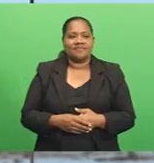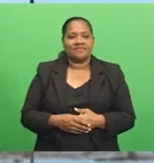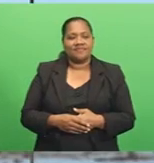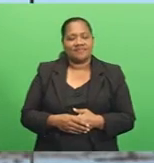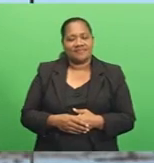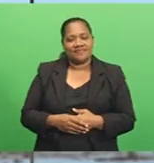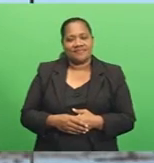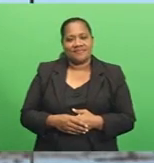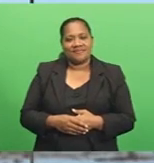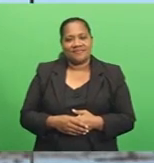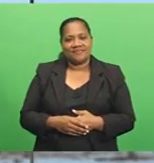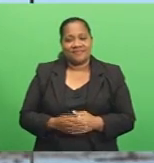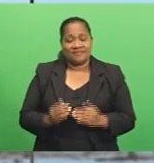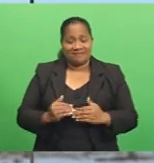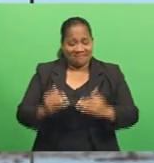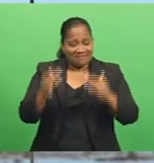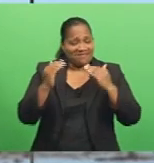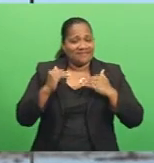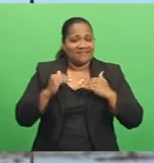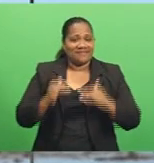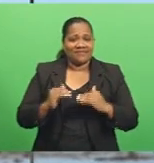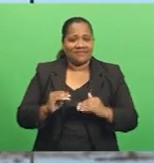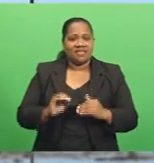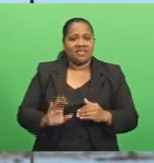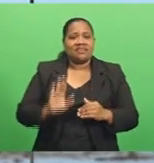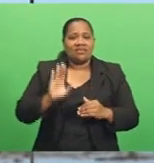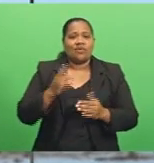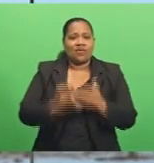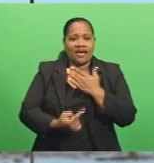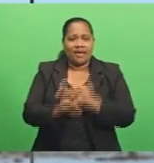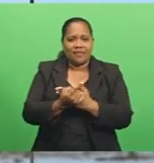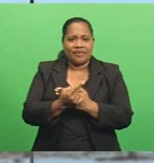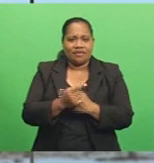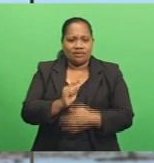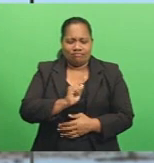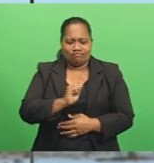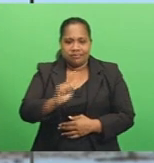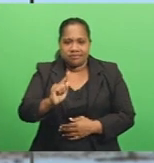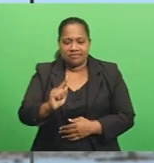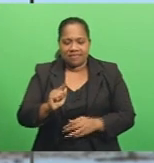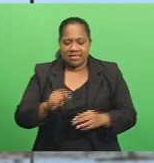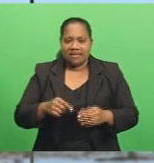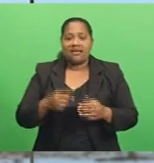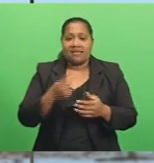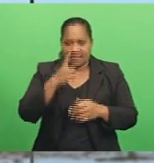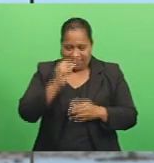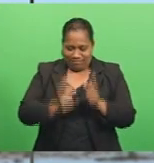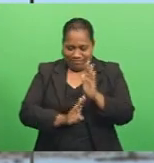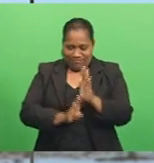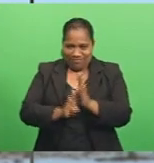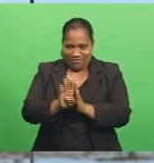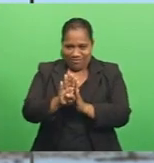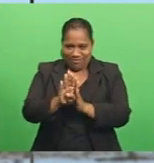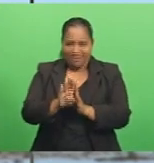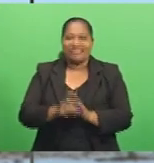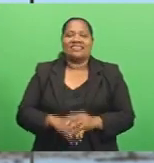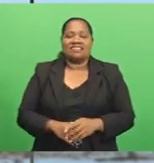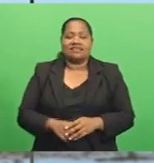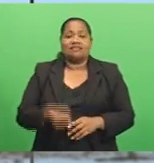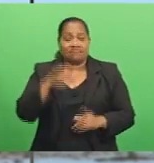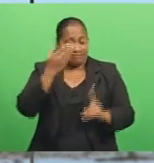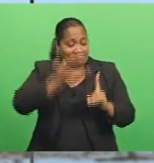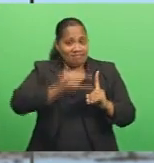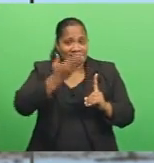Breaking out of your comfort zone is a pathway to growth. This is the mantra for local designer Sanaila Nahuto, who